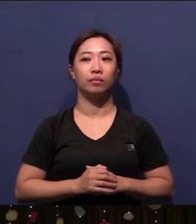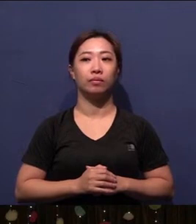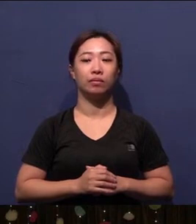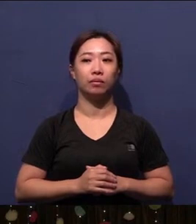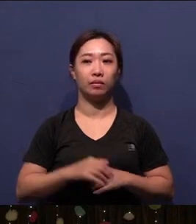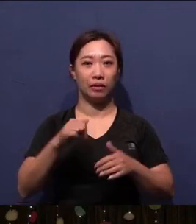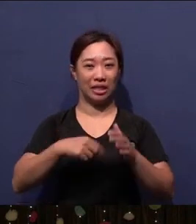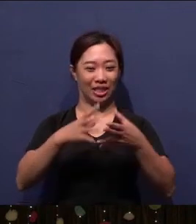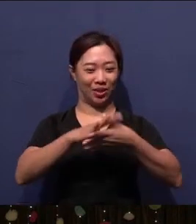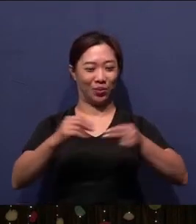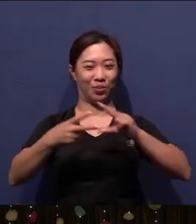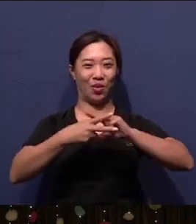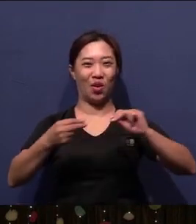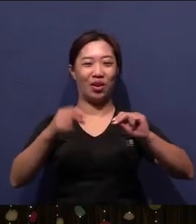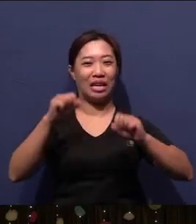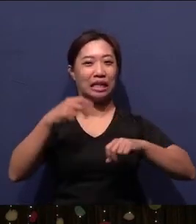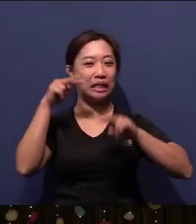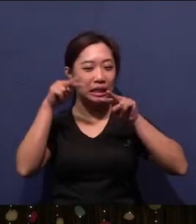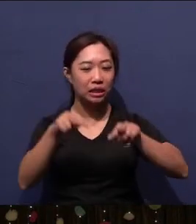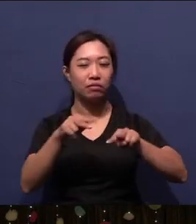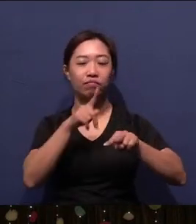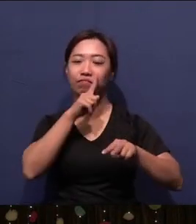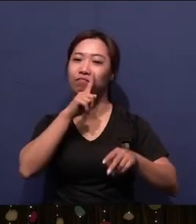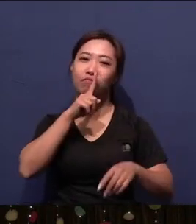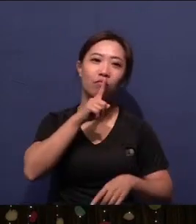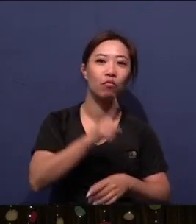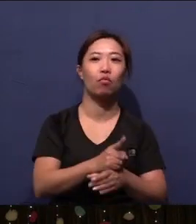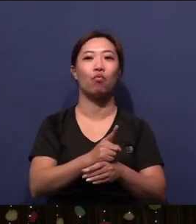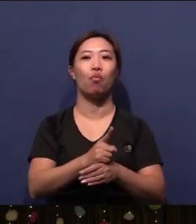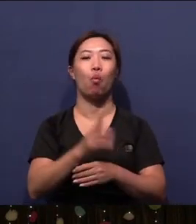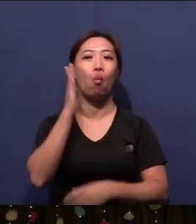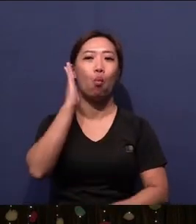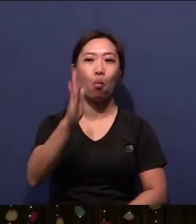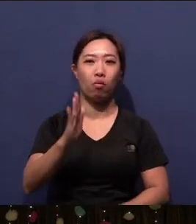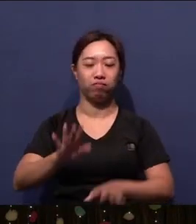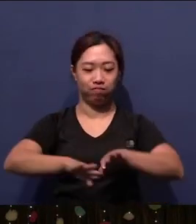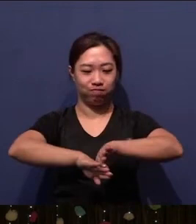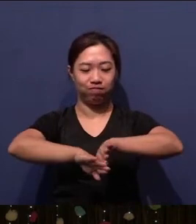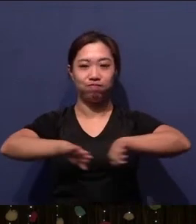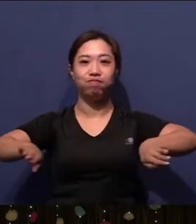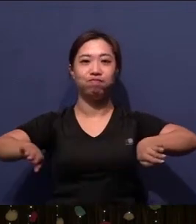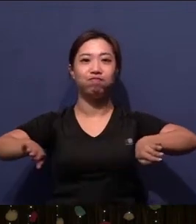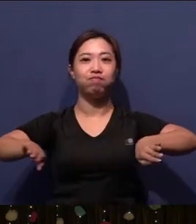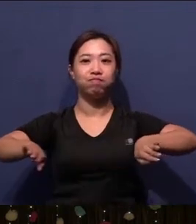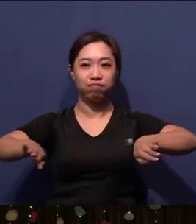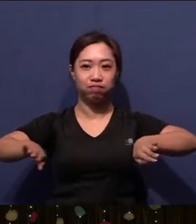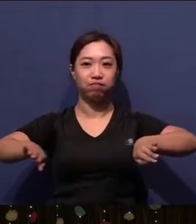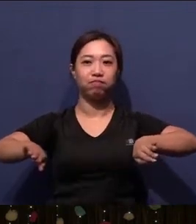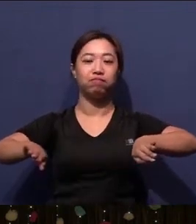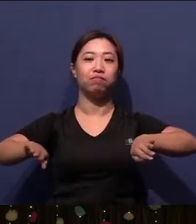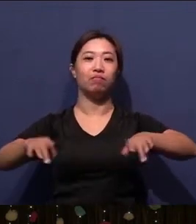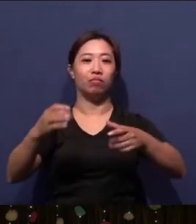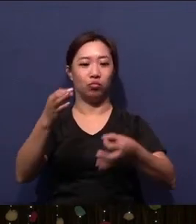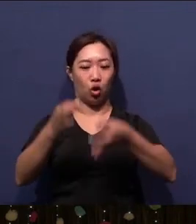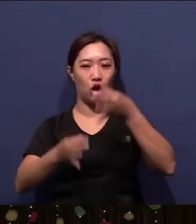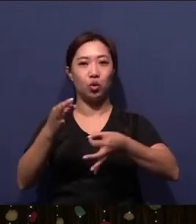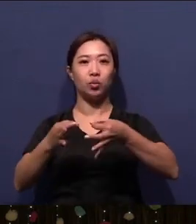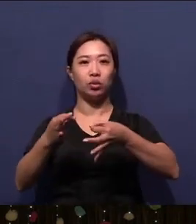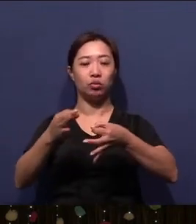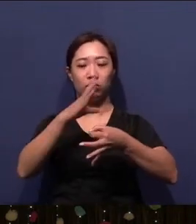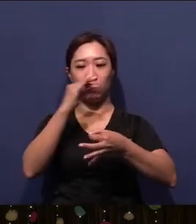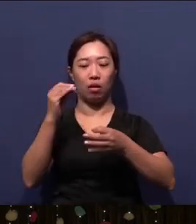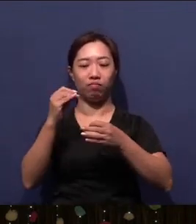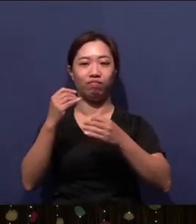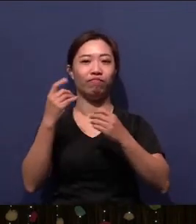In this parable, we see the certainty of his return, the separation, the judgment, and the consequences.